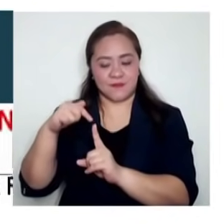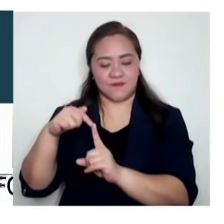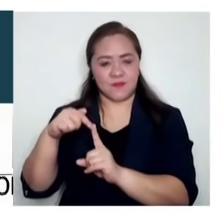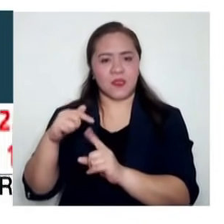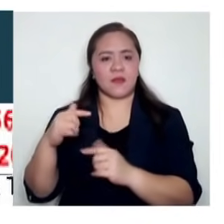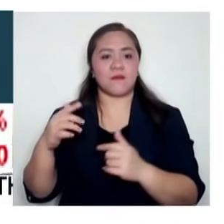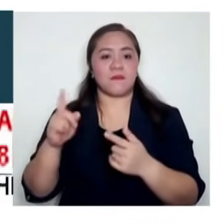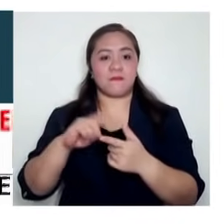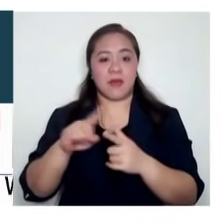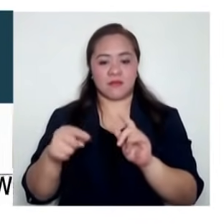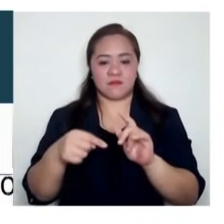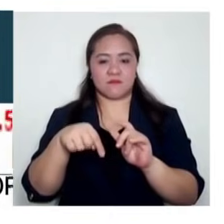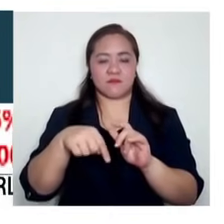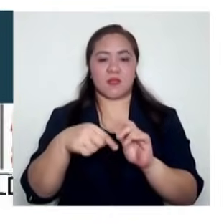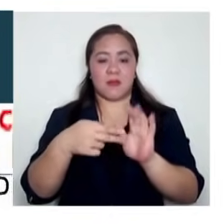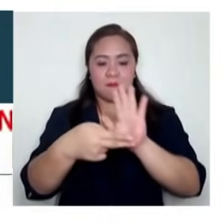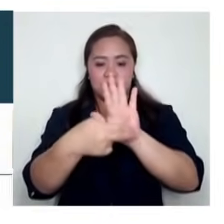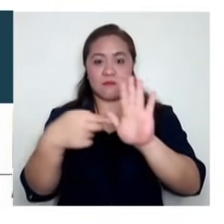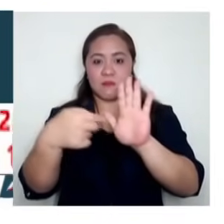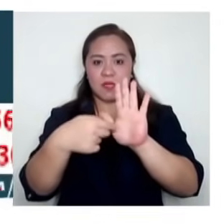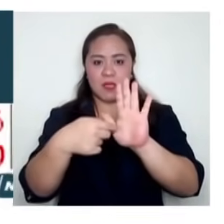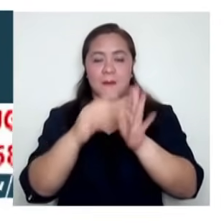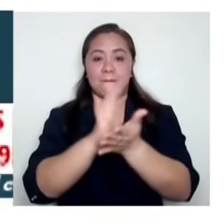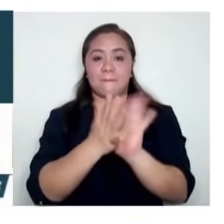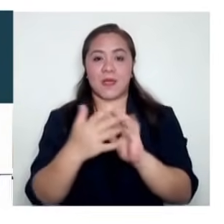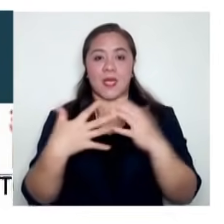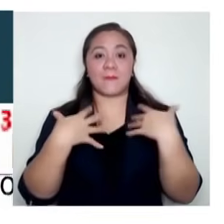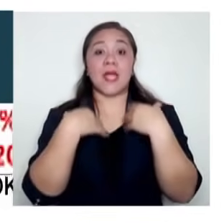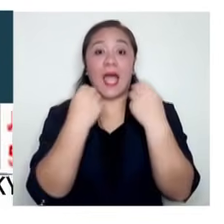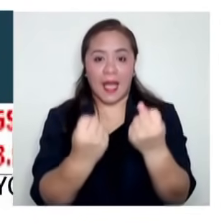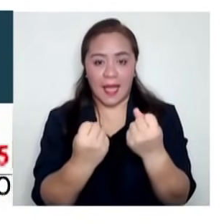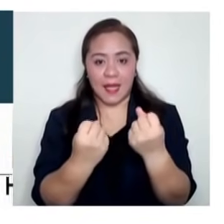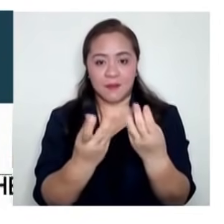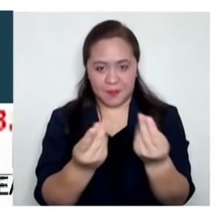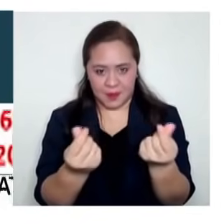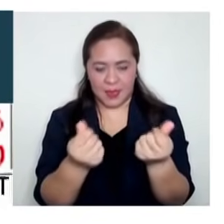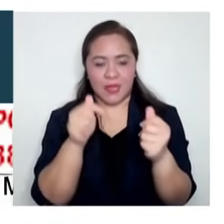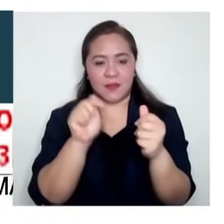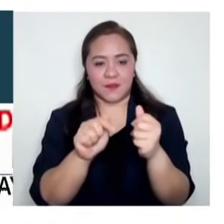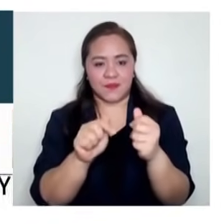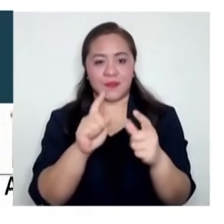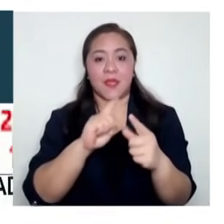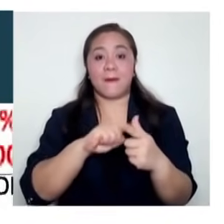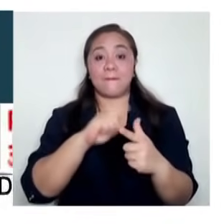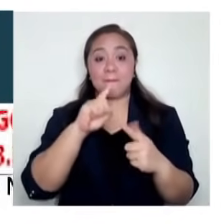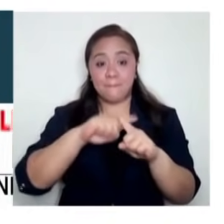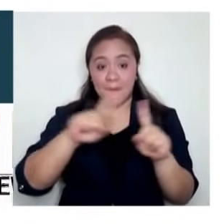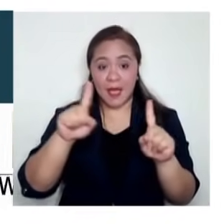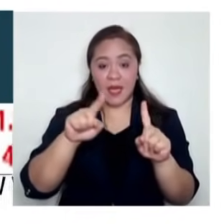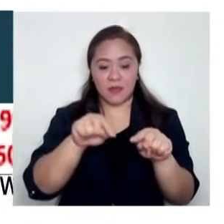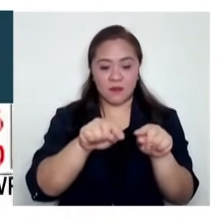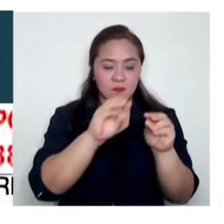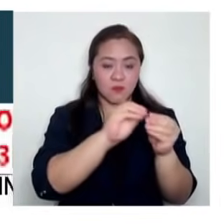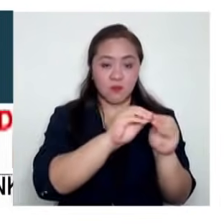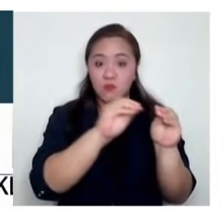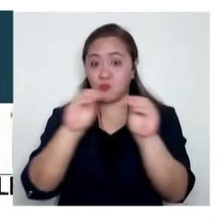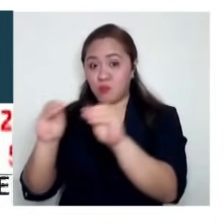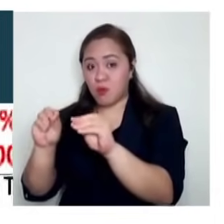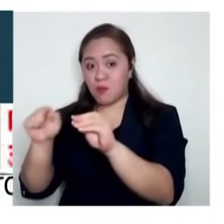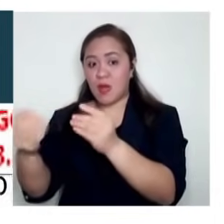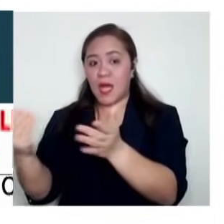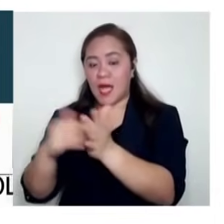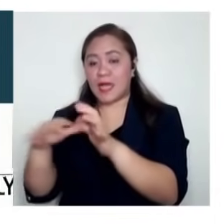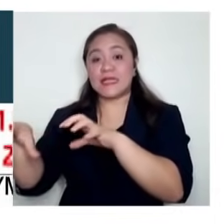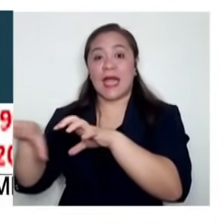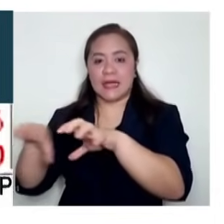already tagged as recovered, so we needed to change their classification from recovered to active cases. We do